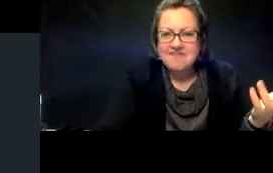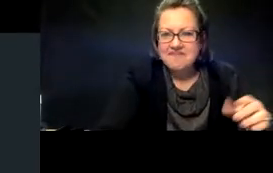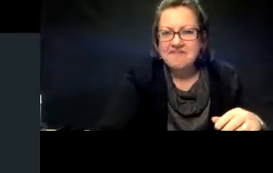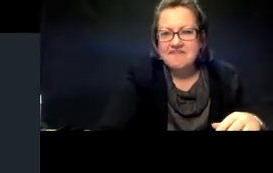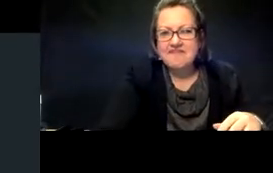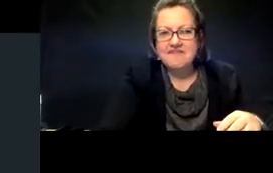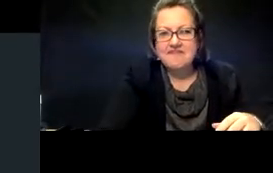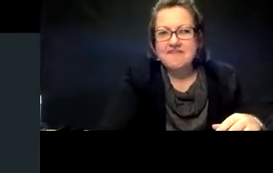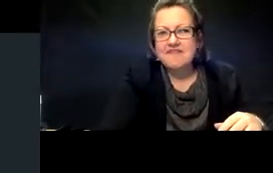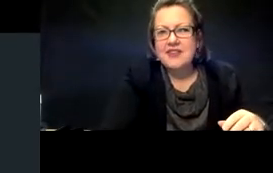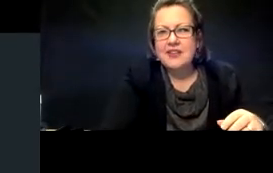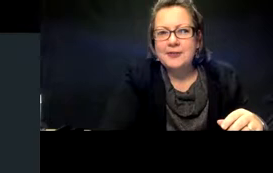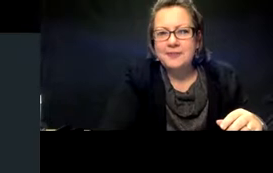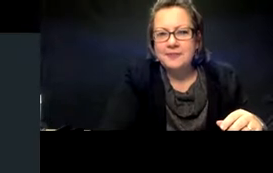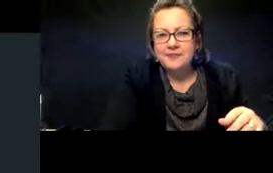we have.